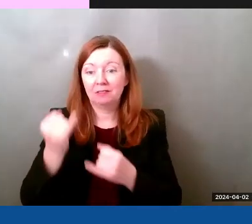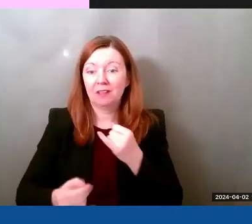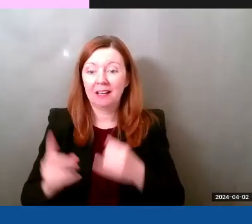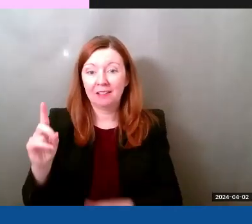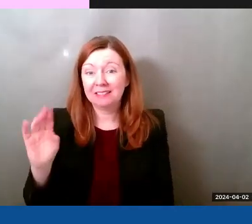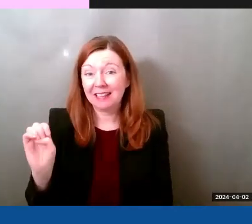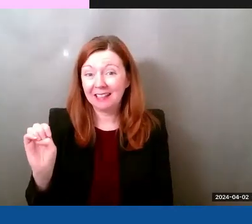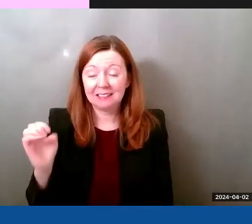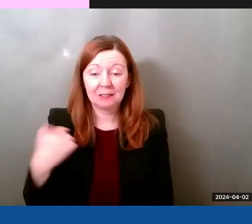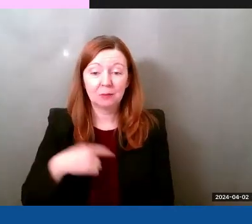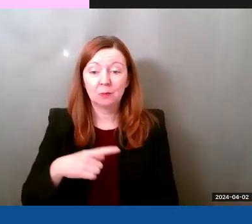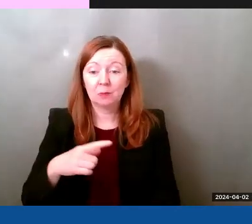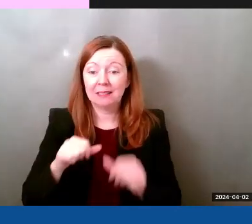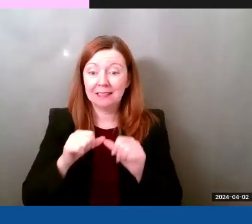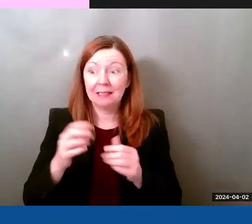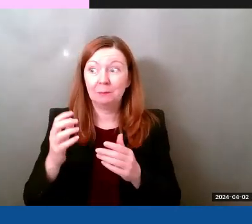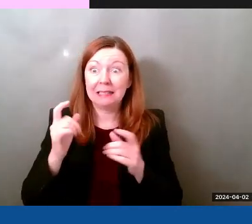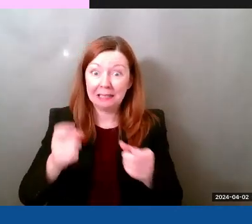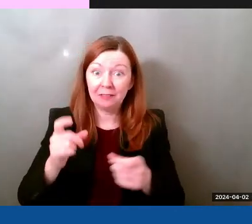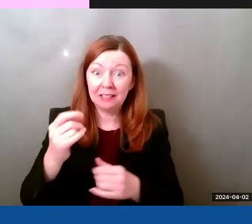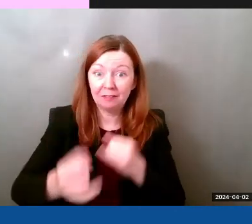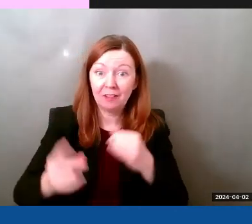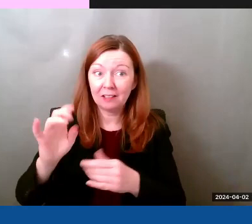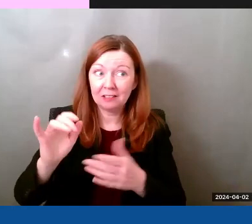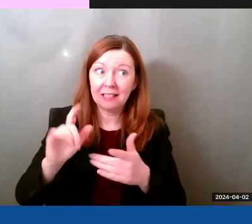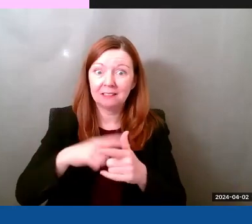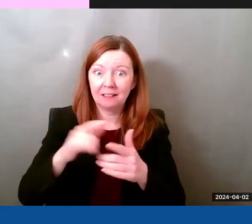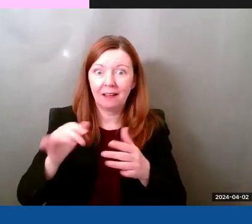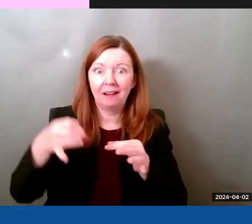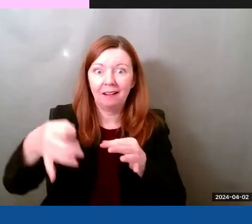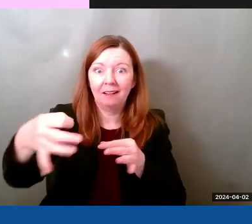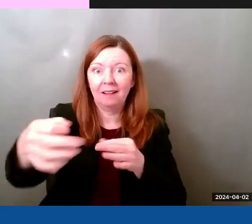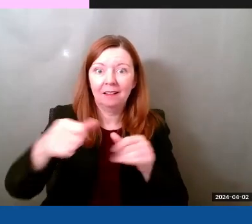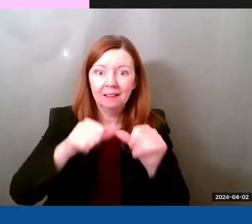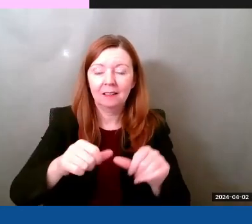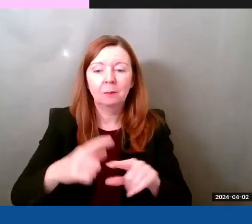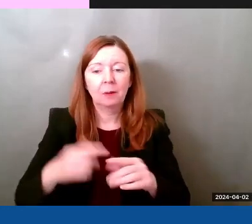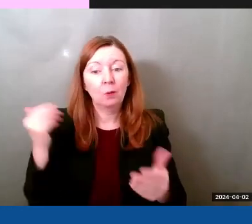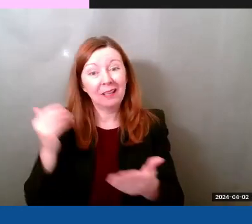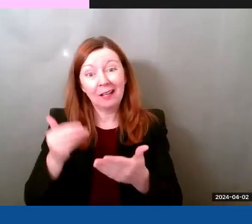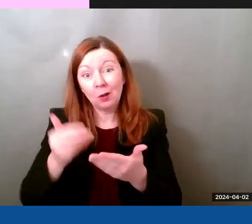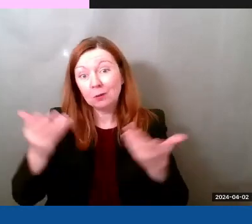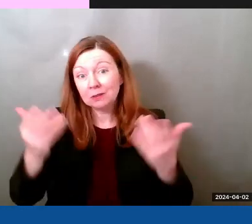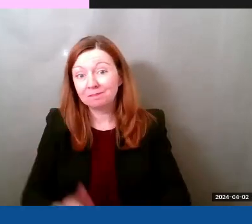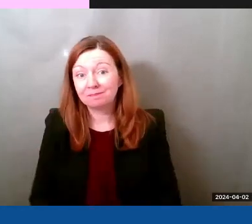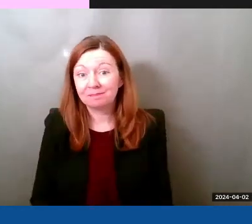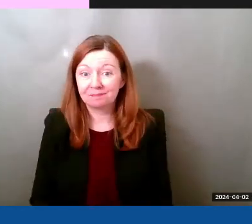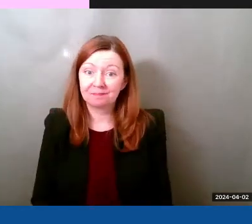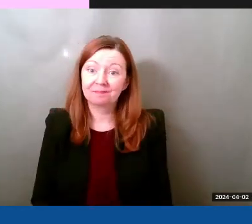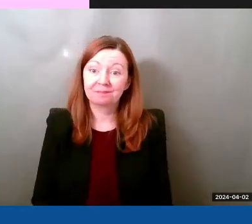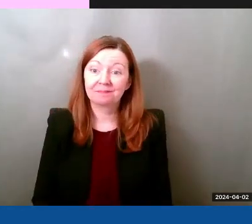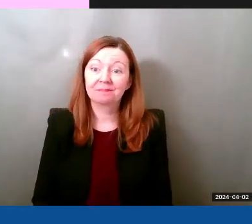date because we keep giving final dates that keep getting pushed back, but I will say we're getting closer and closer.